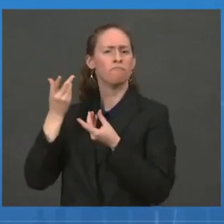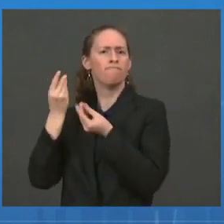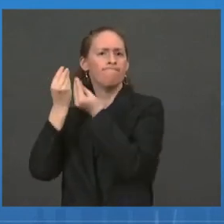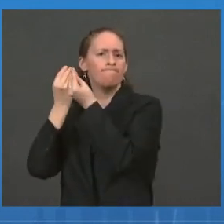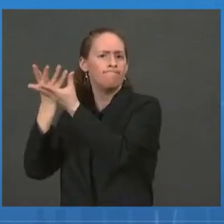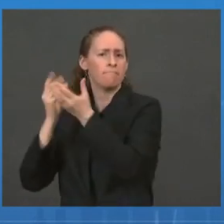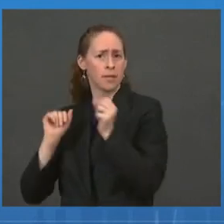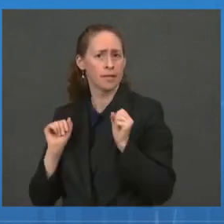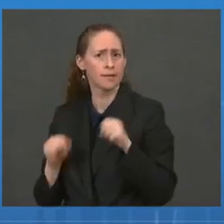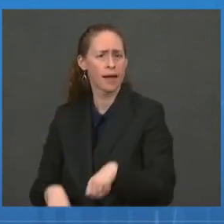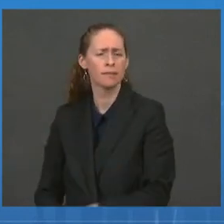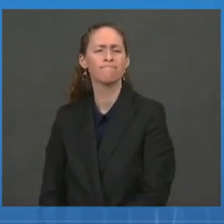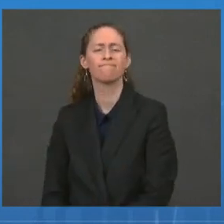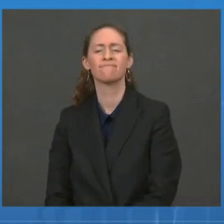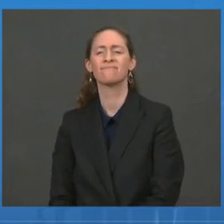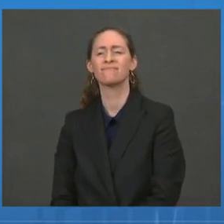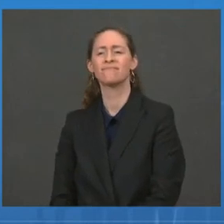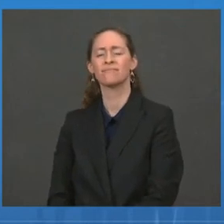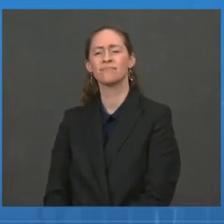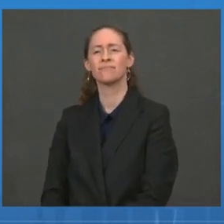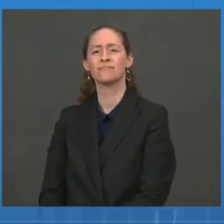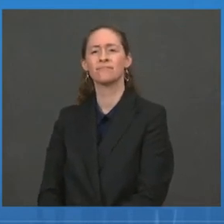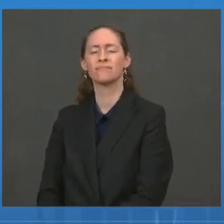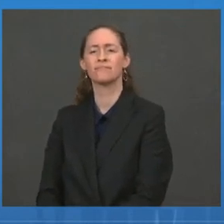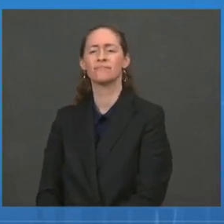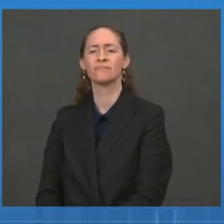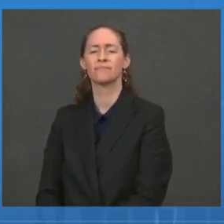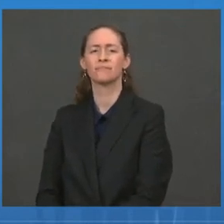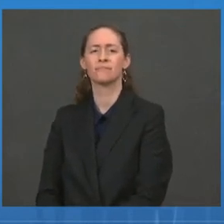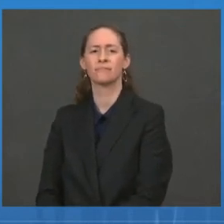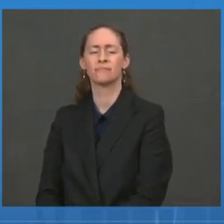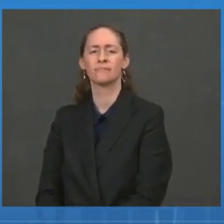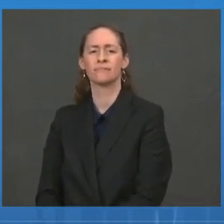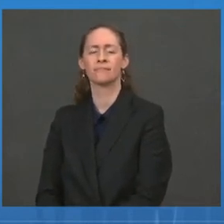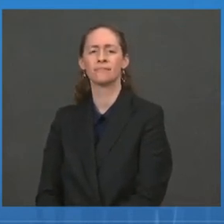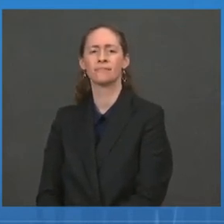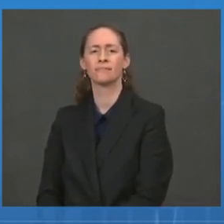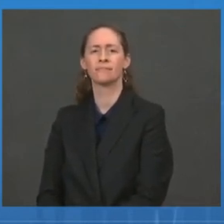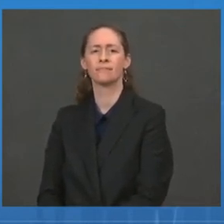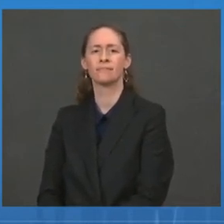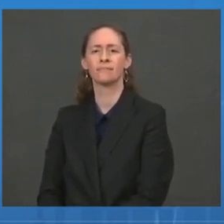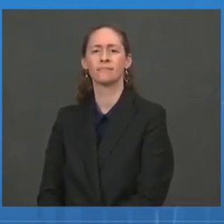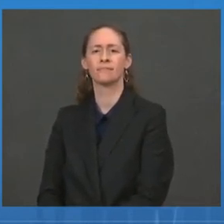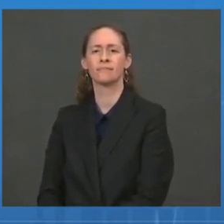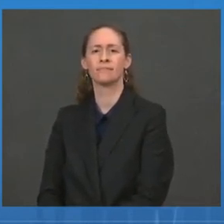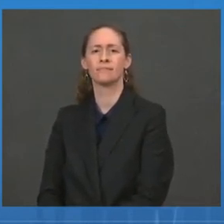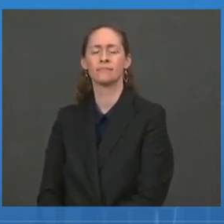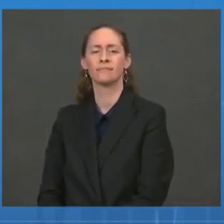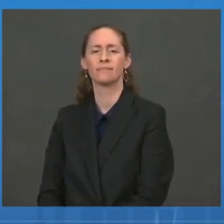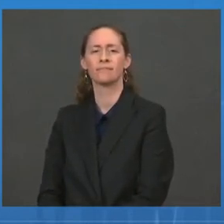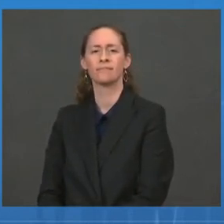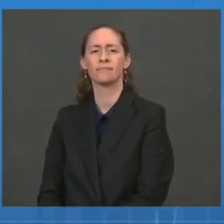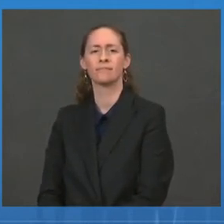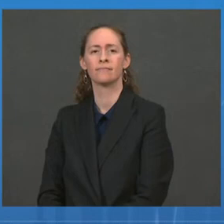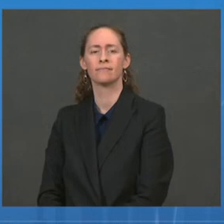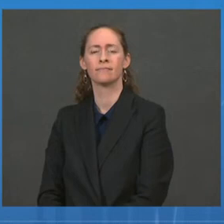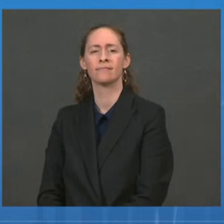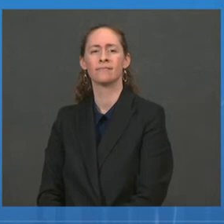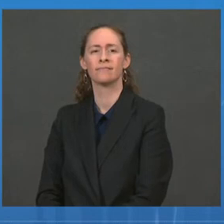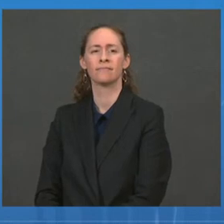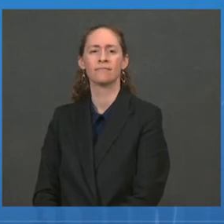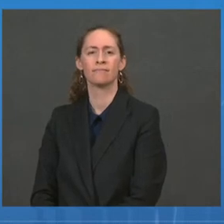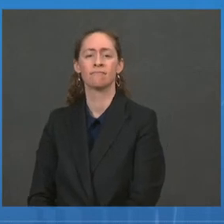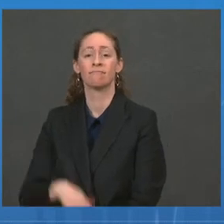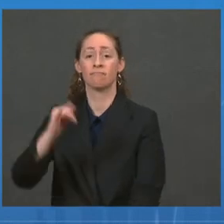vaccines that we used are directed against the original what we call ancestral strain or the wuhan strain so you get a